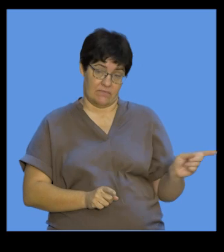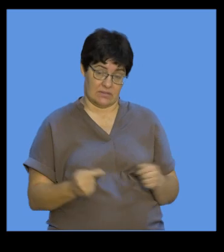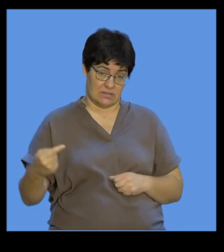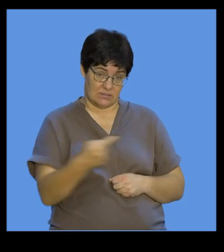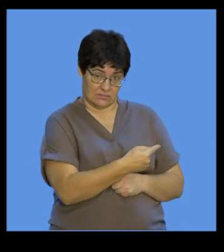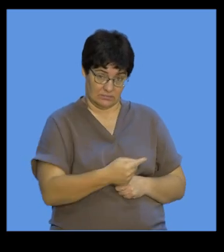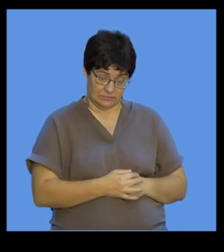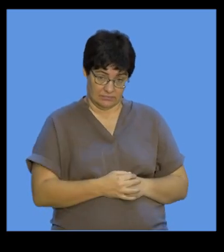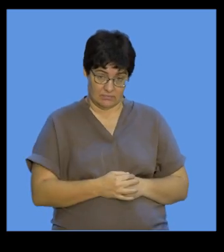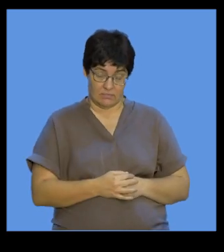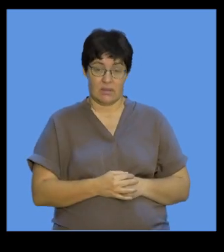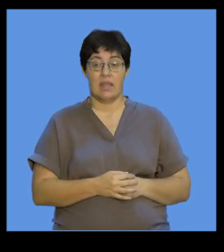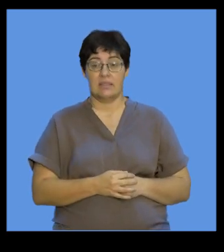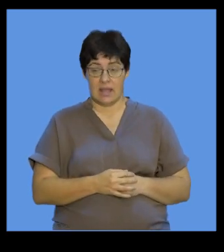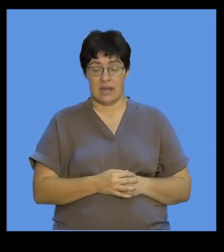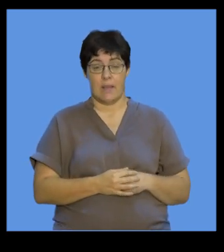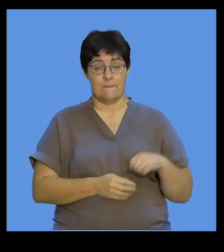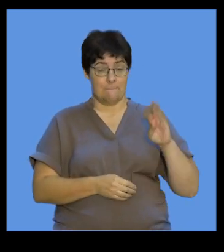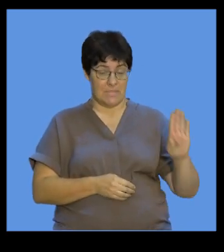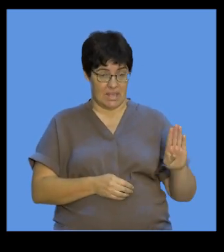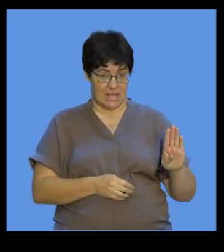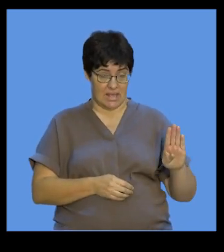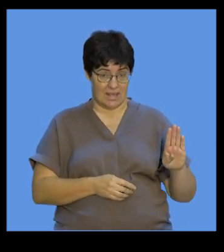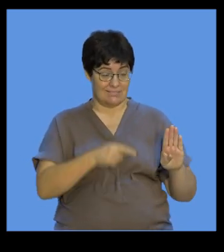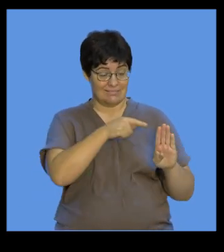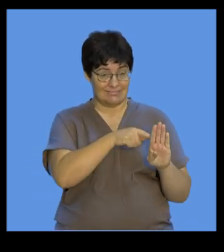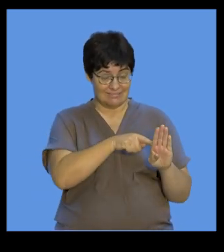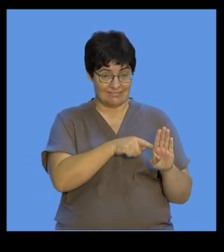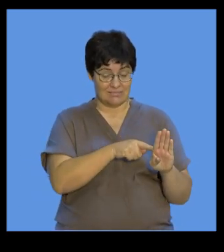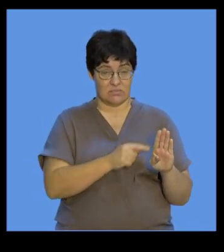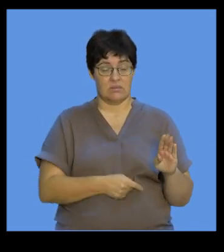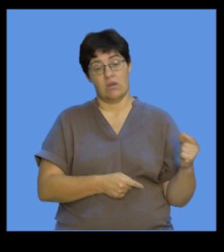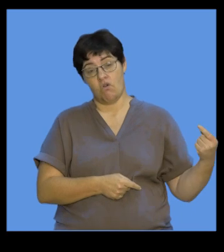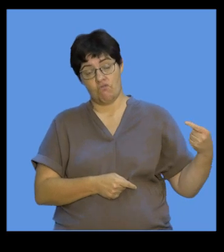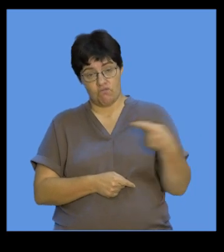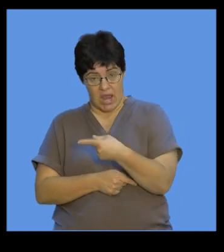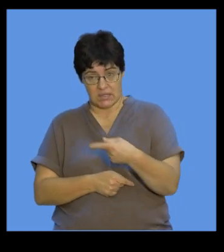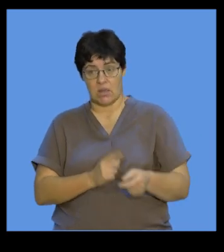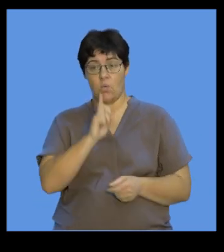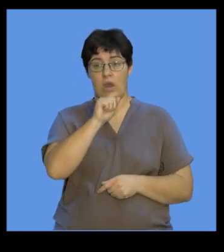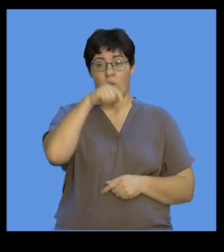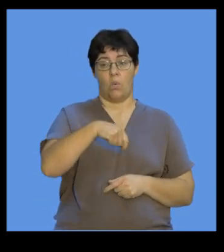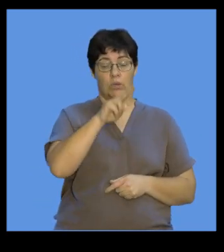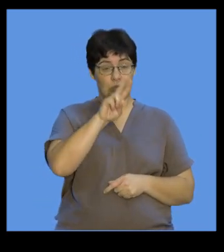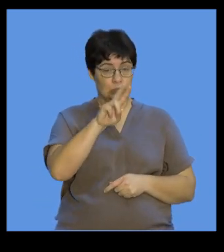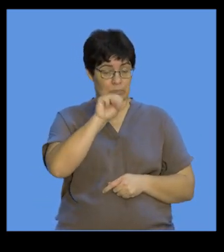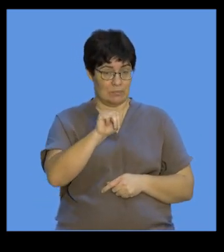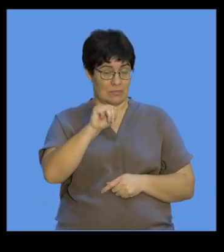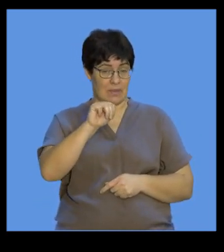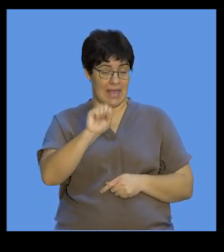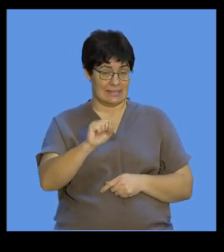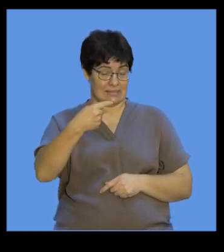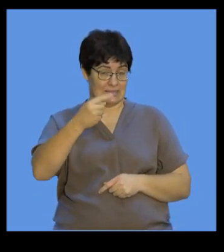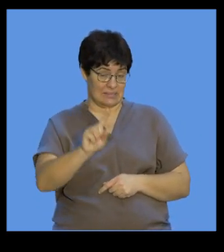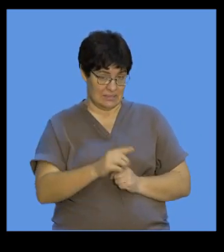Then it meets ball B, which is going at 1.2 meters per second to the right.